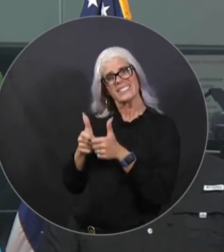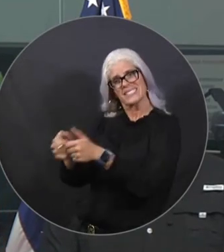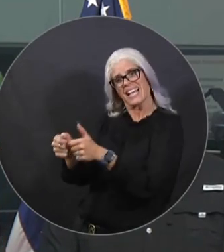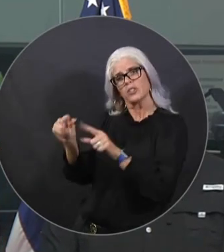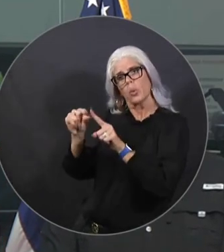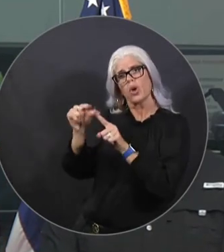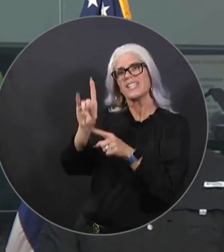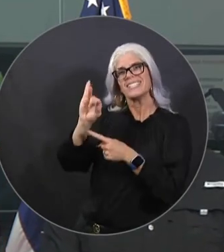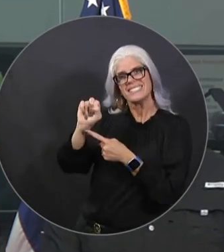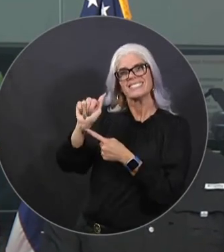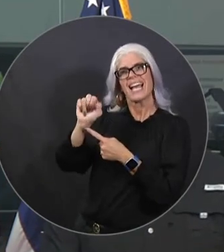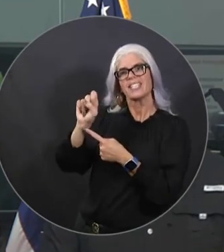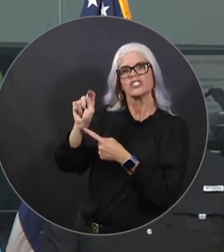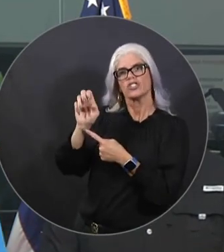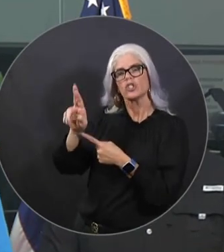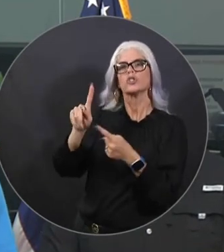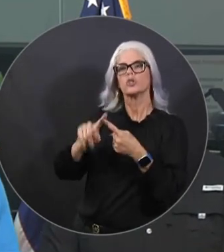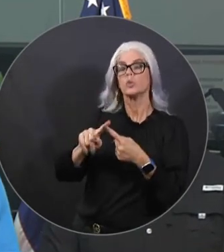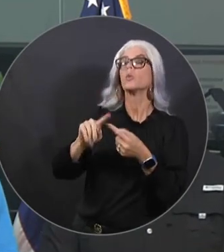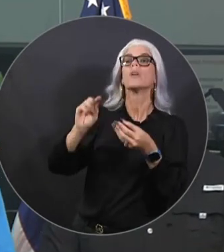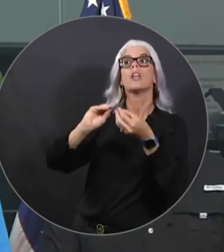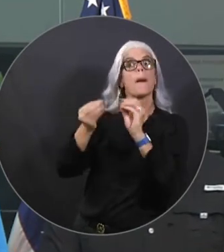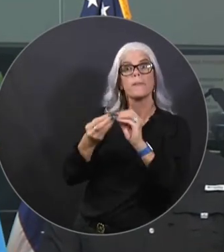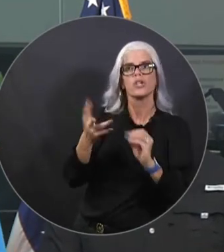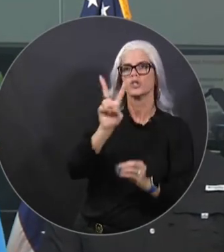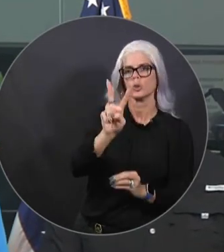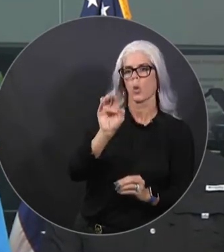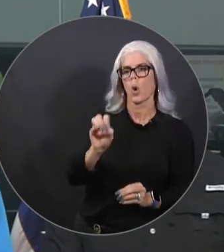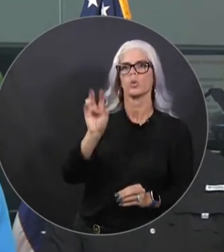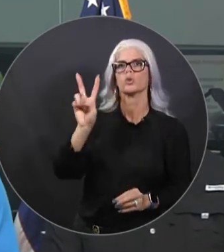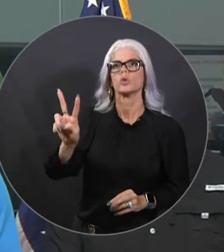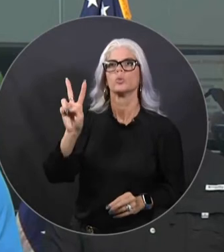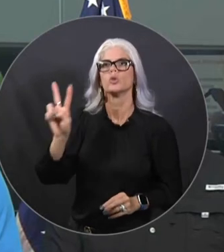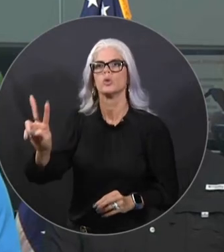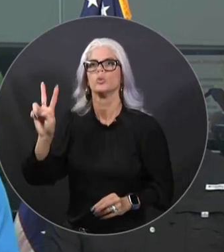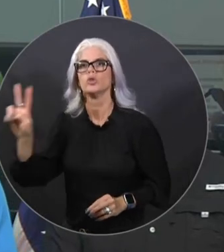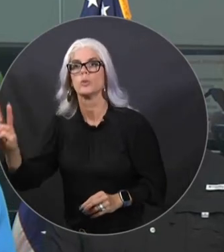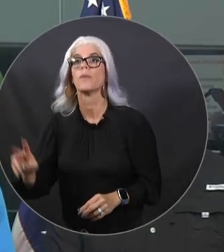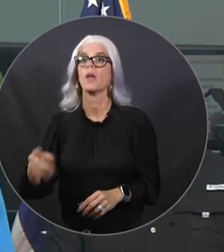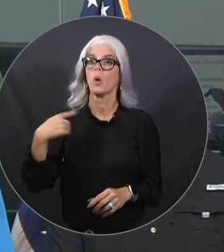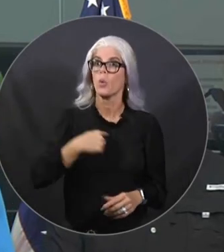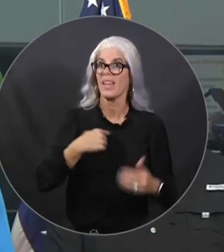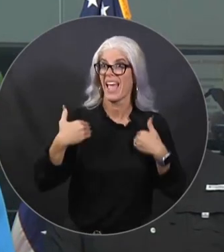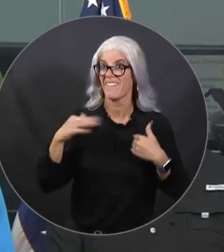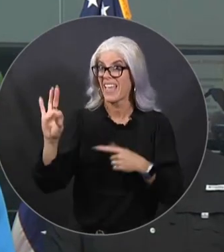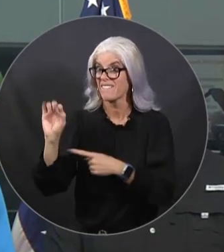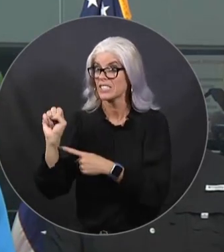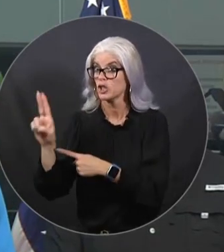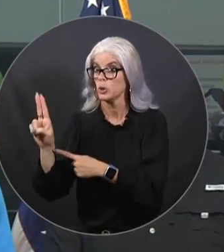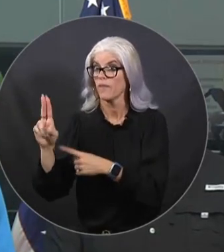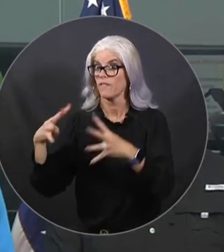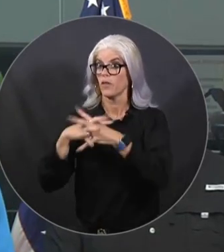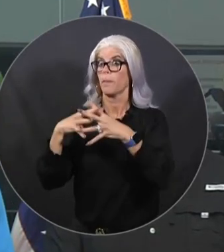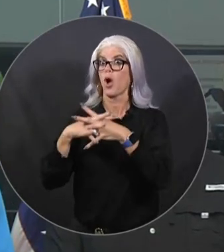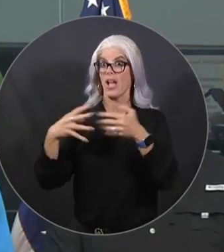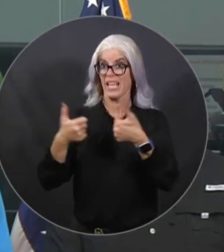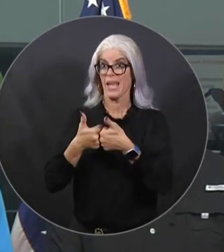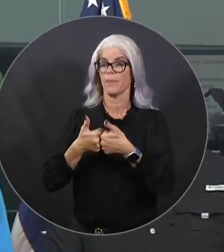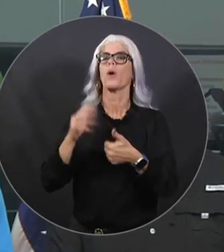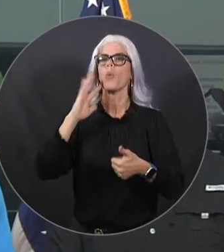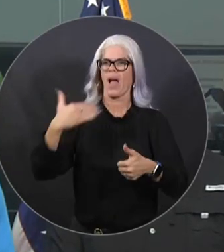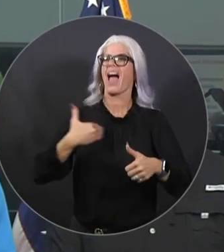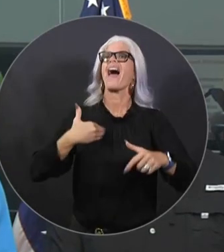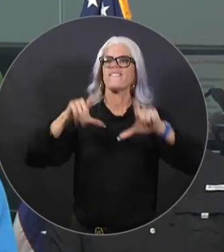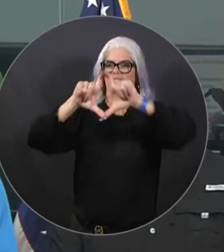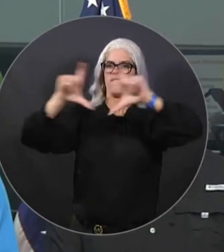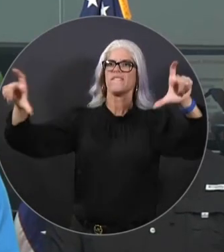20222. And I will say there will be a banner at the FSU football game this weekend with our Florida Disaster Fund, and also USF has agreed to do